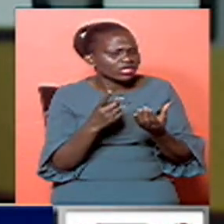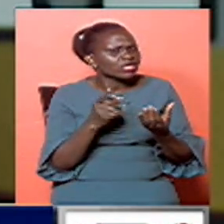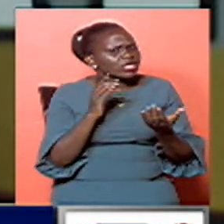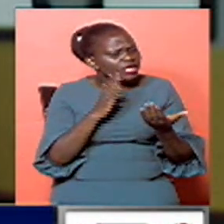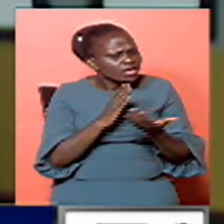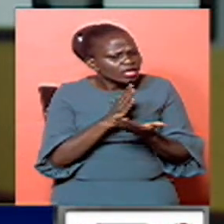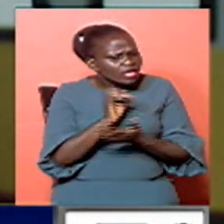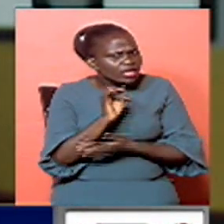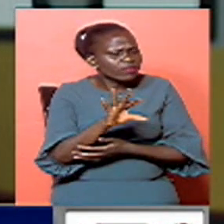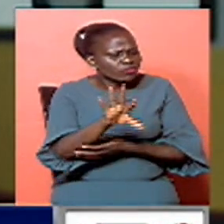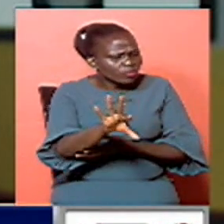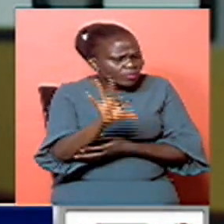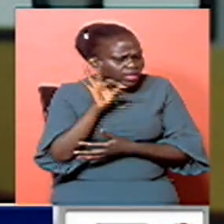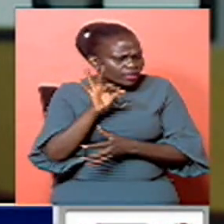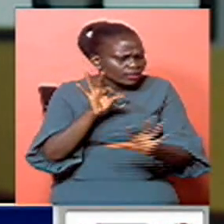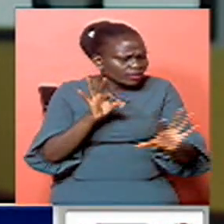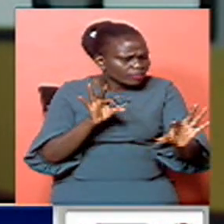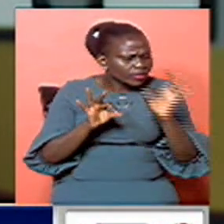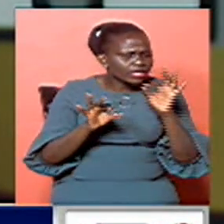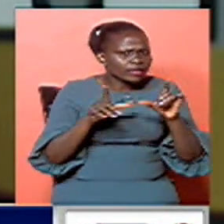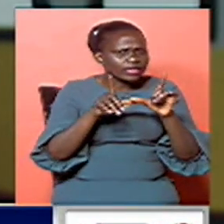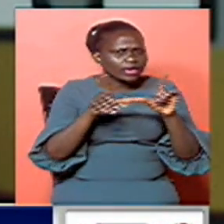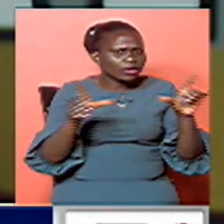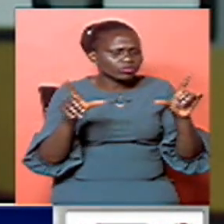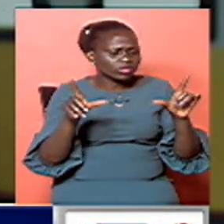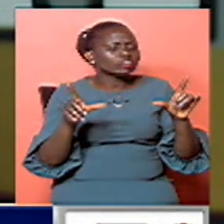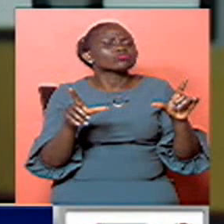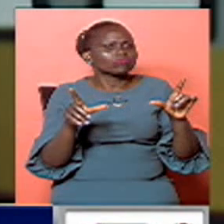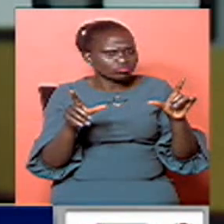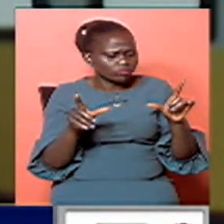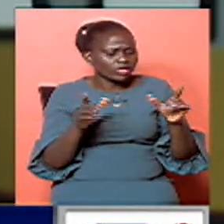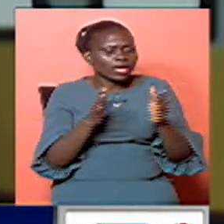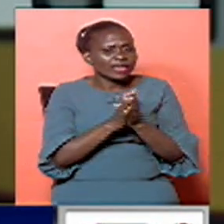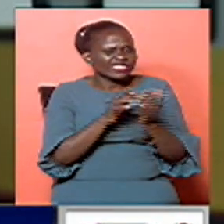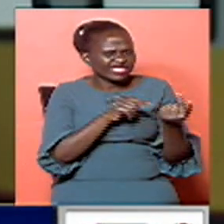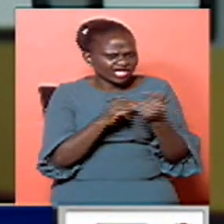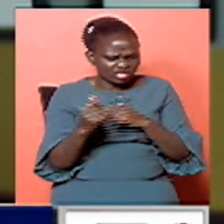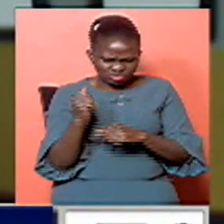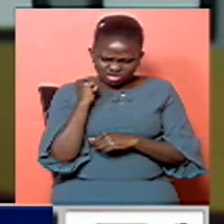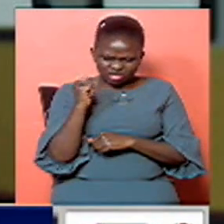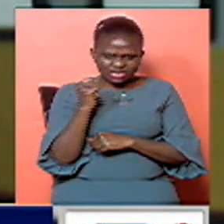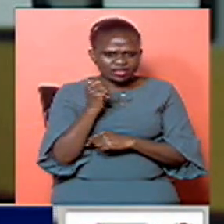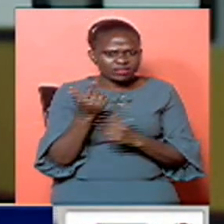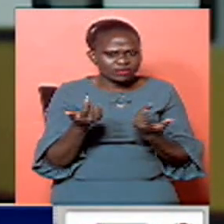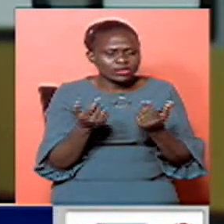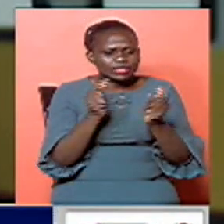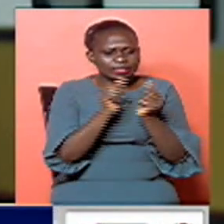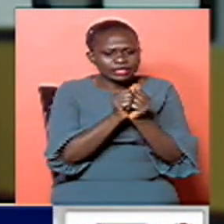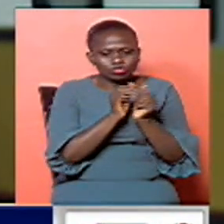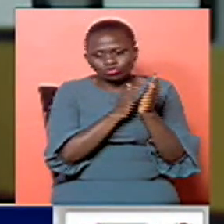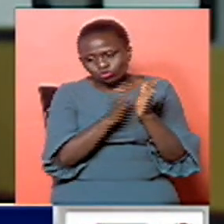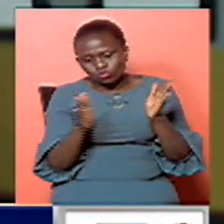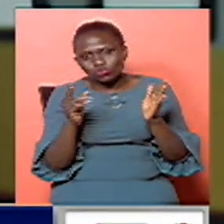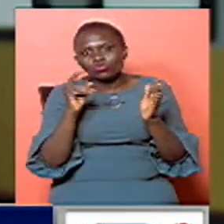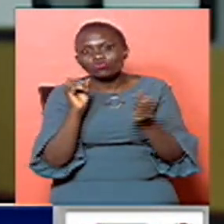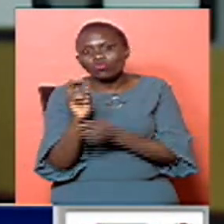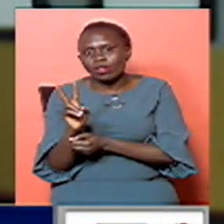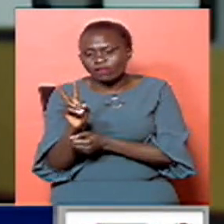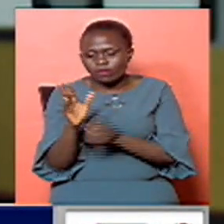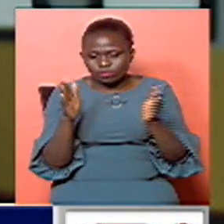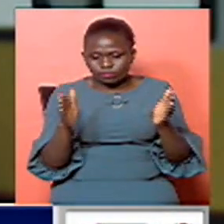if we picked on the major languages, and I think the discussions yesterday we are looking at 10 to 12, and